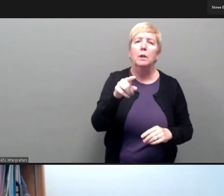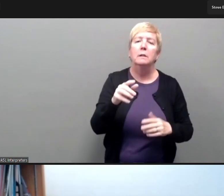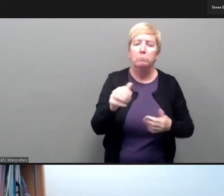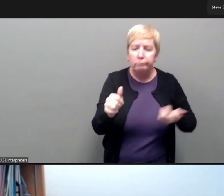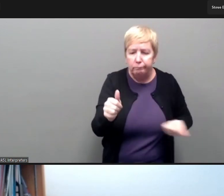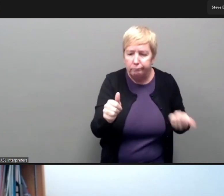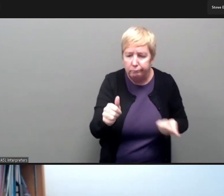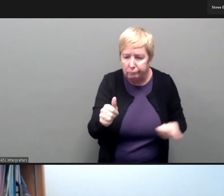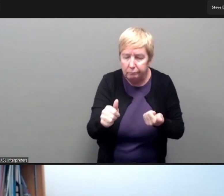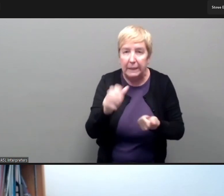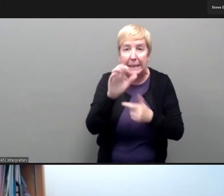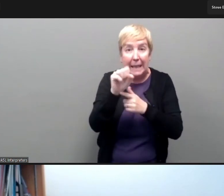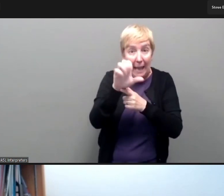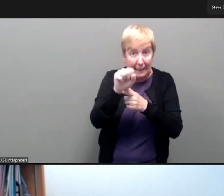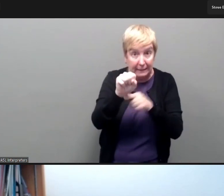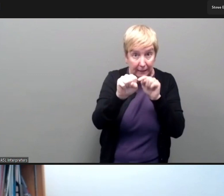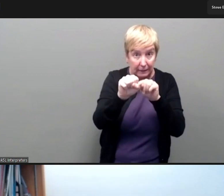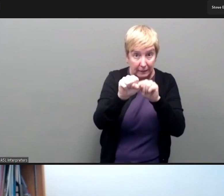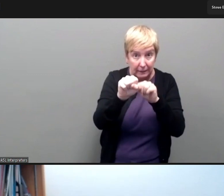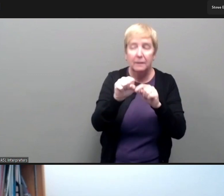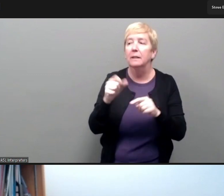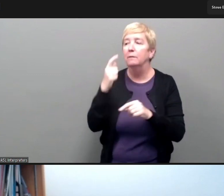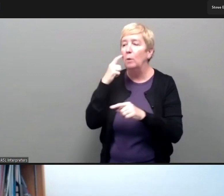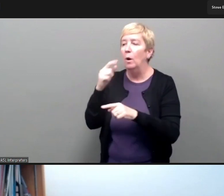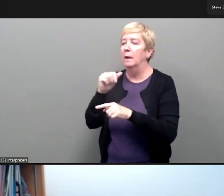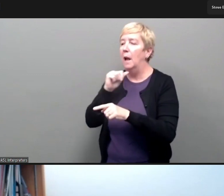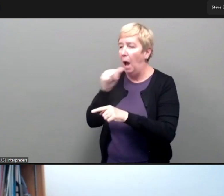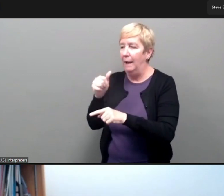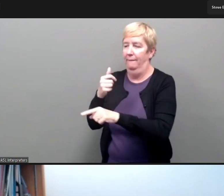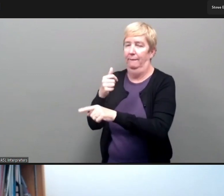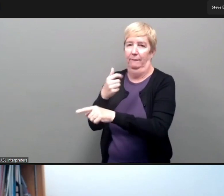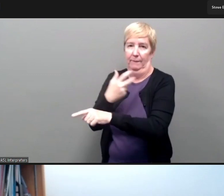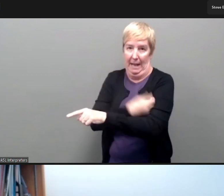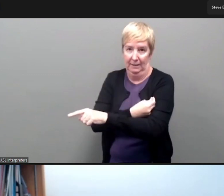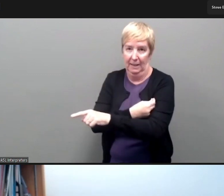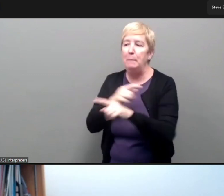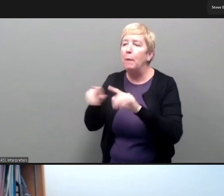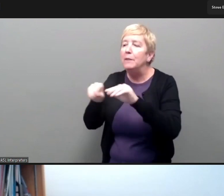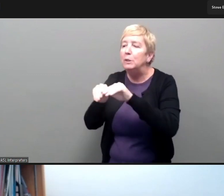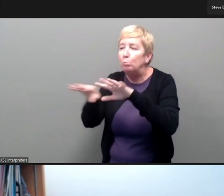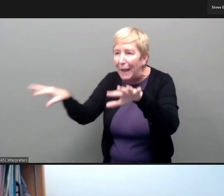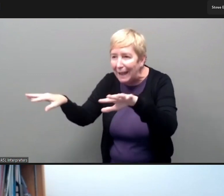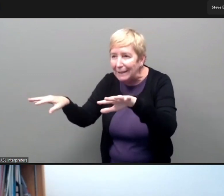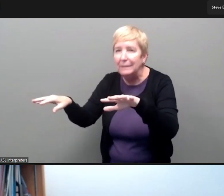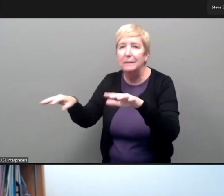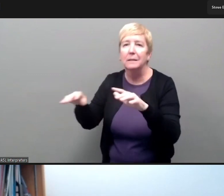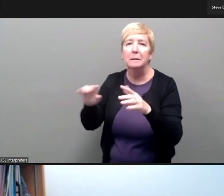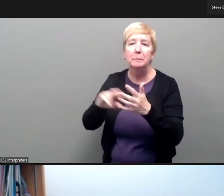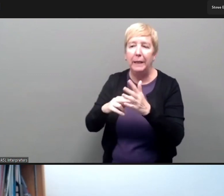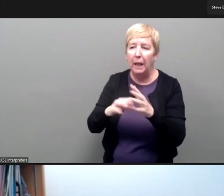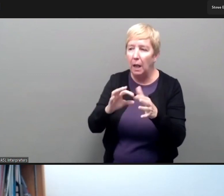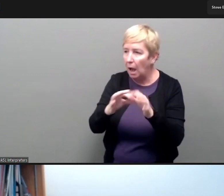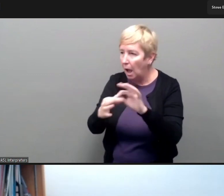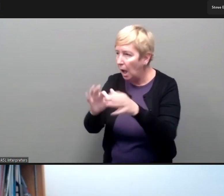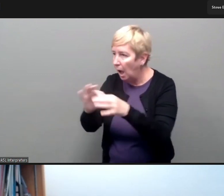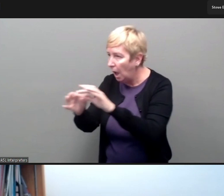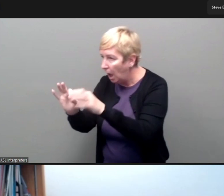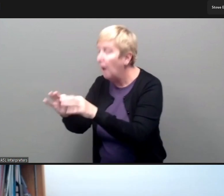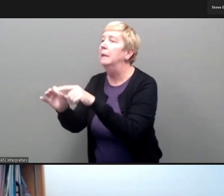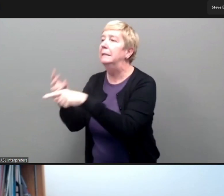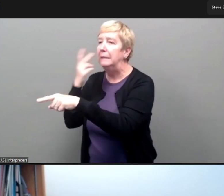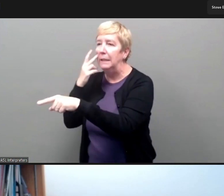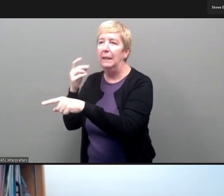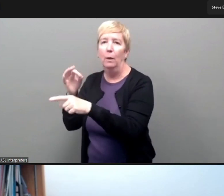cases among vaccinated as opposed to unvaccinated. But as far as the spread goes, can you trace that back and